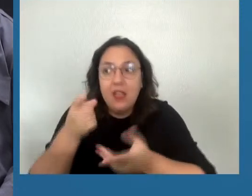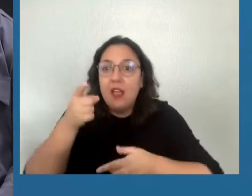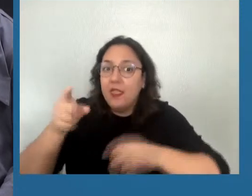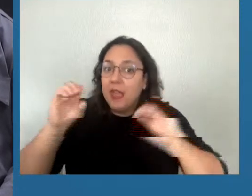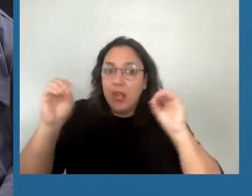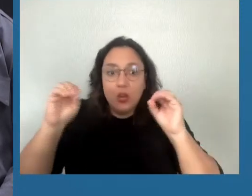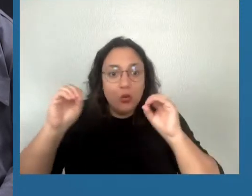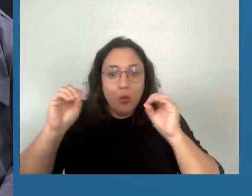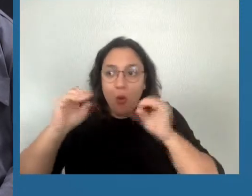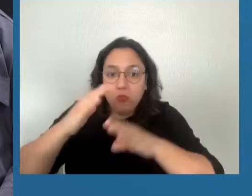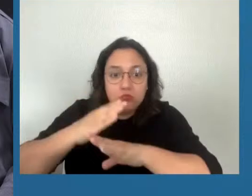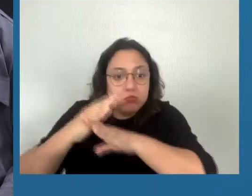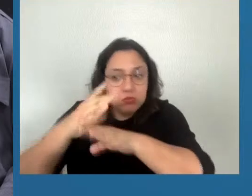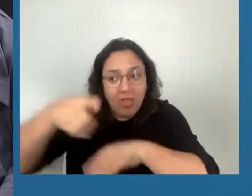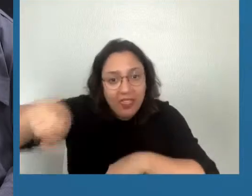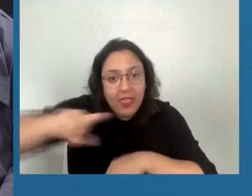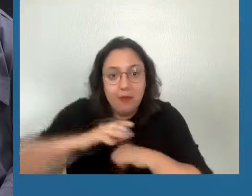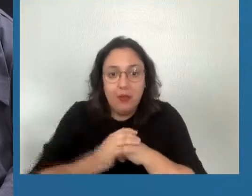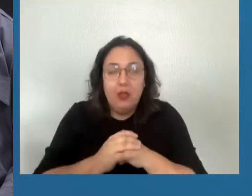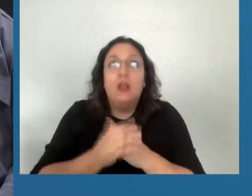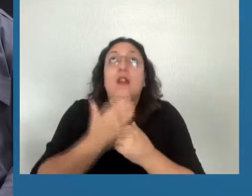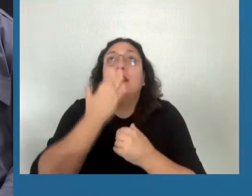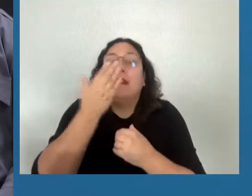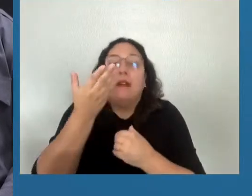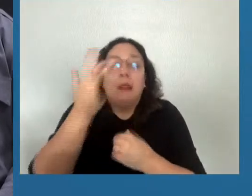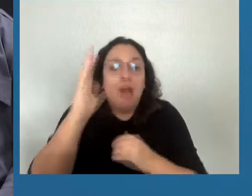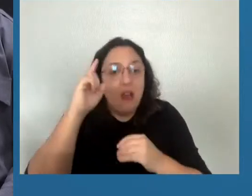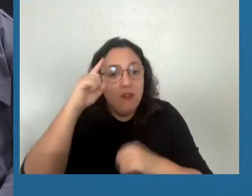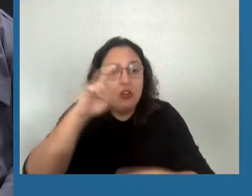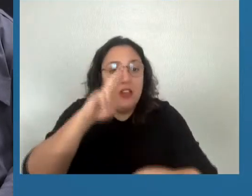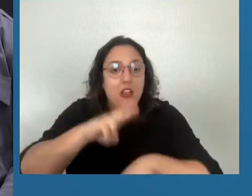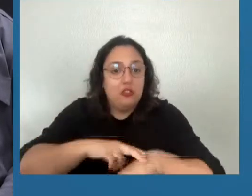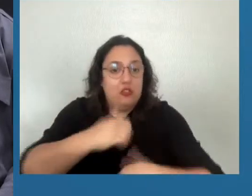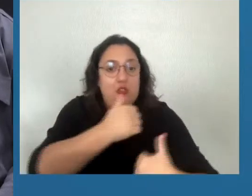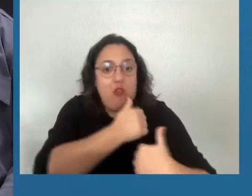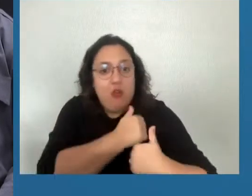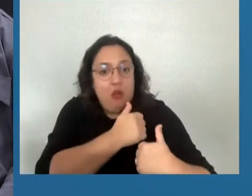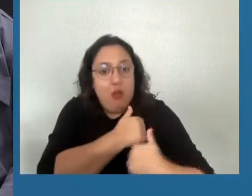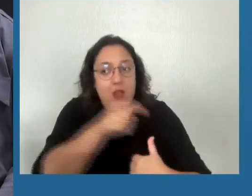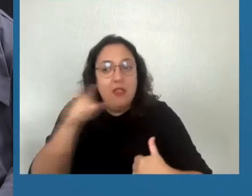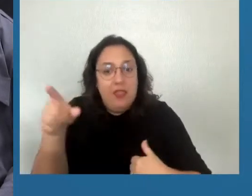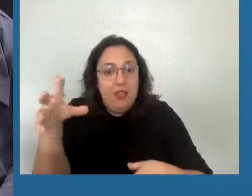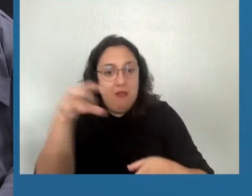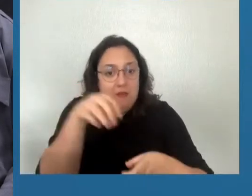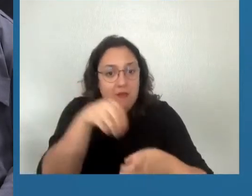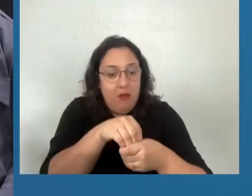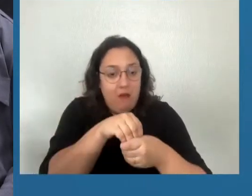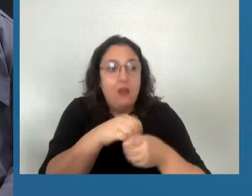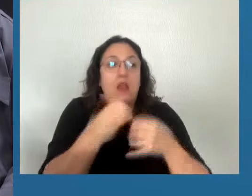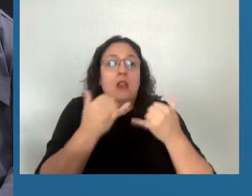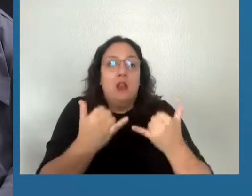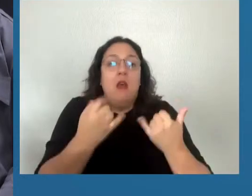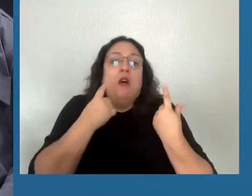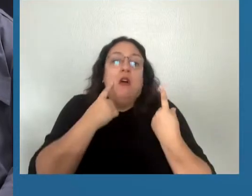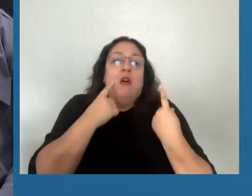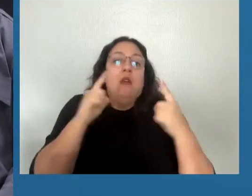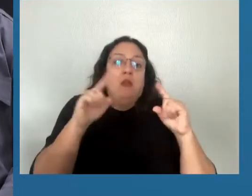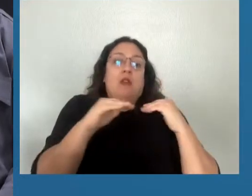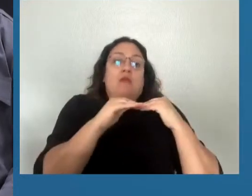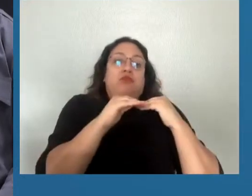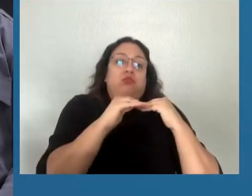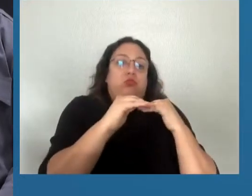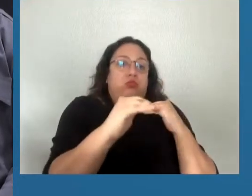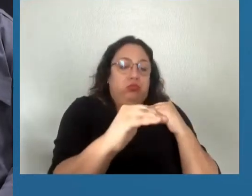that are in there doing work that they never anticipated, and the condition inside the prisons is stabilized. We've had to start